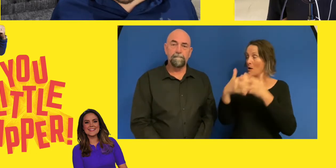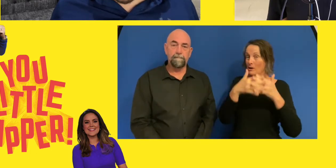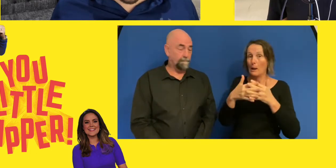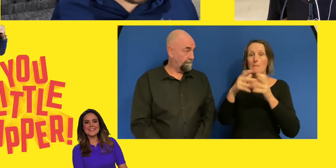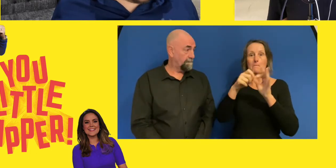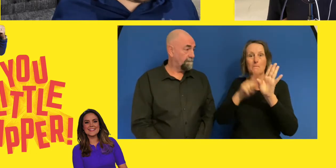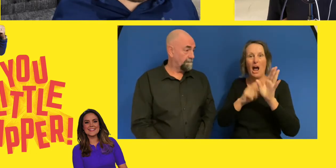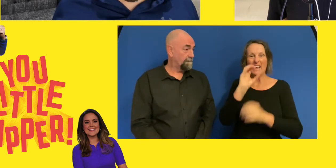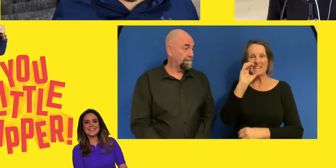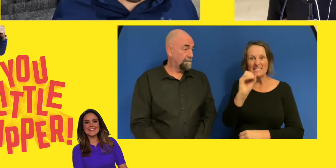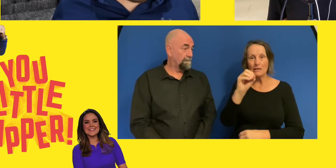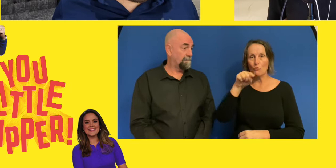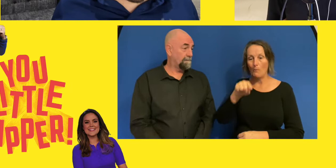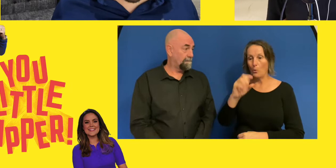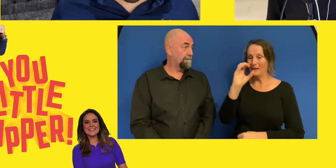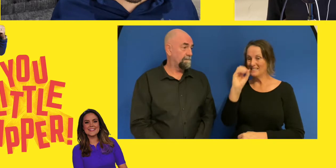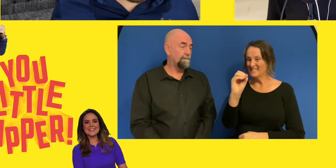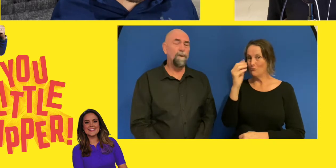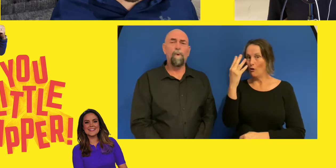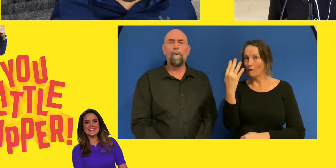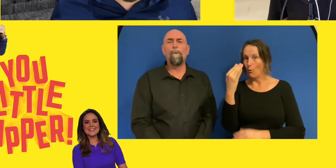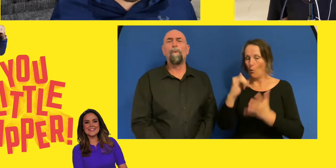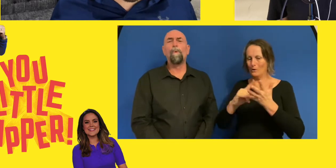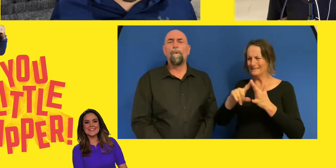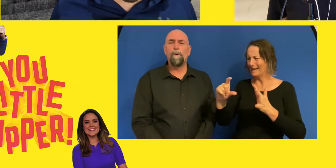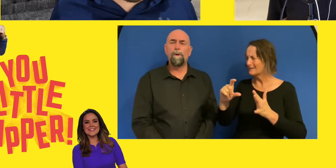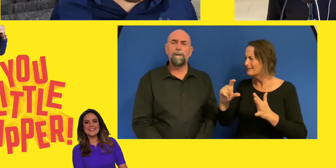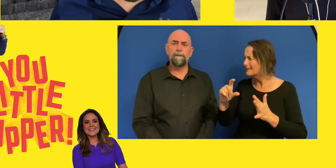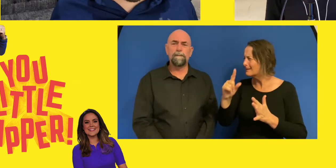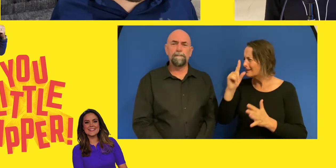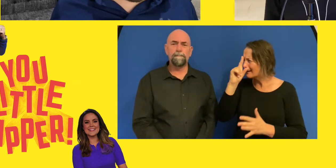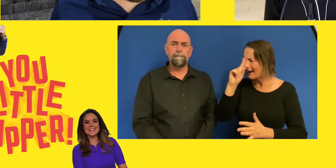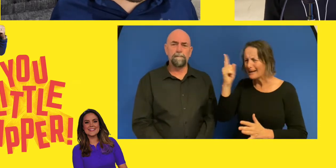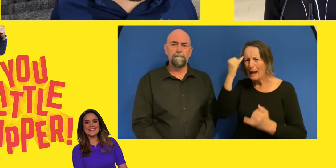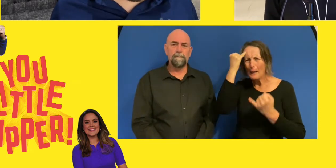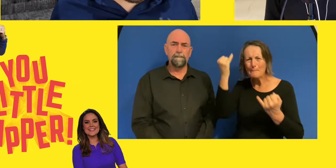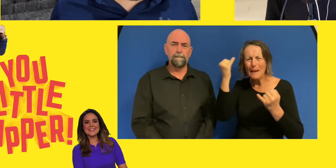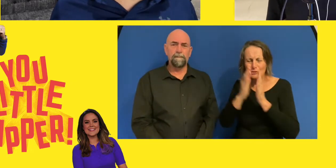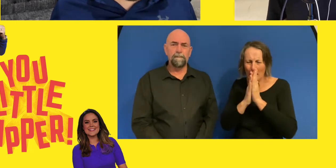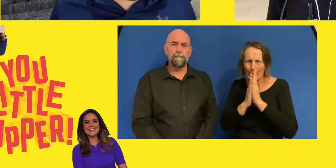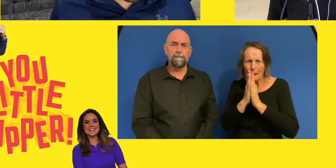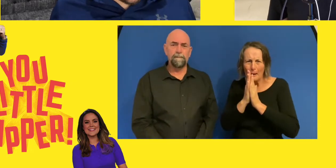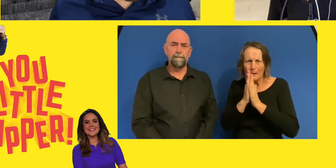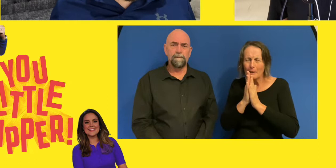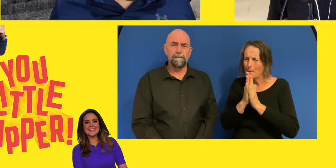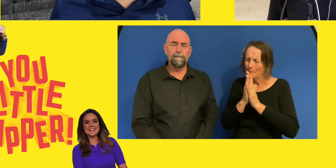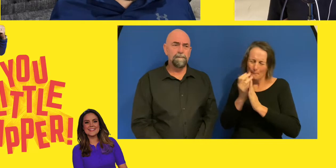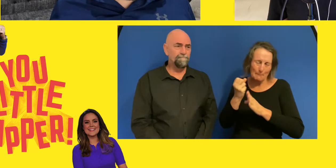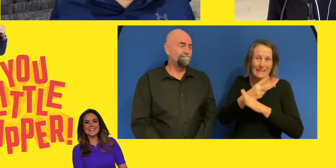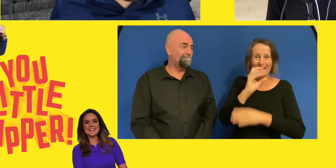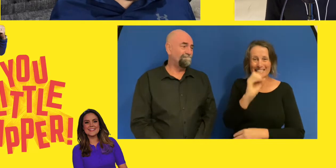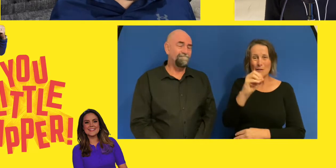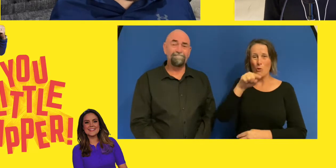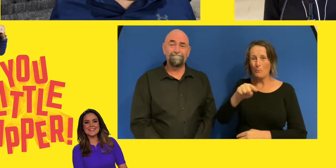0.04 seconds over the athlete from America. I mean, can you even imagine like having an entire event come